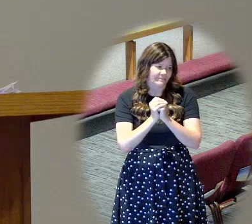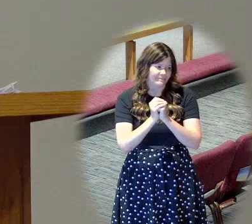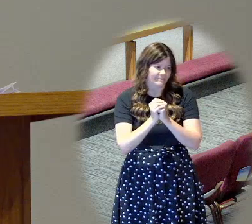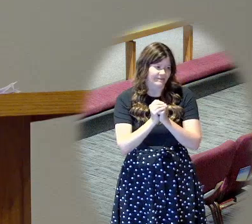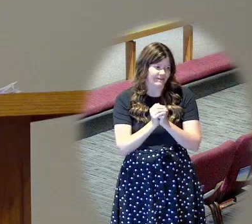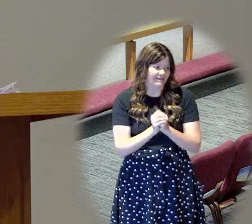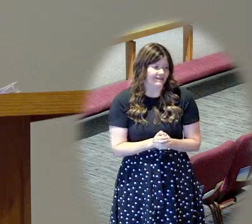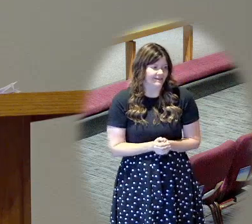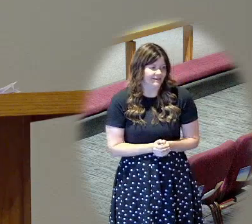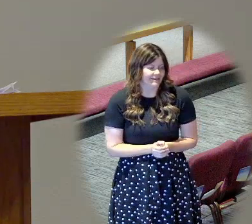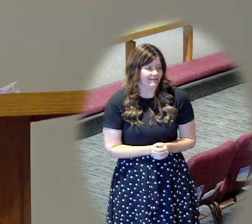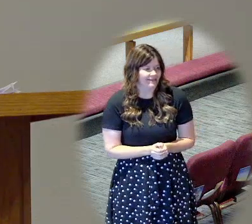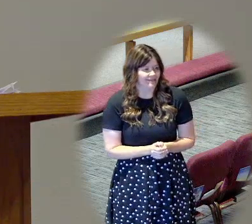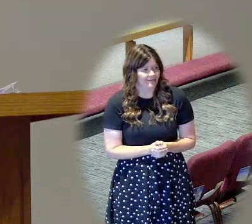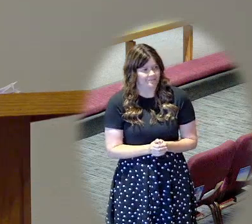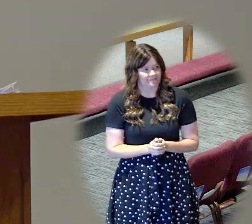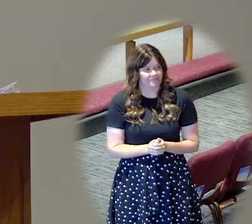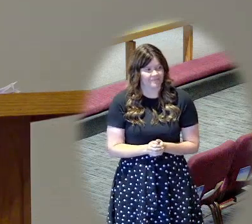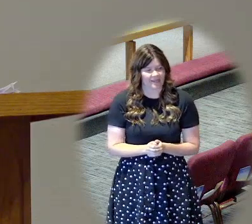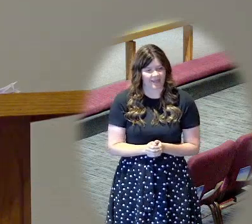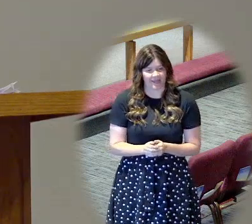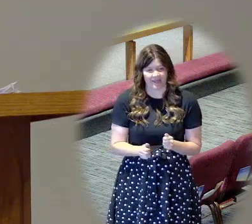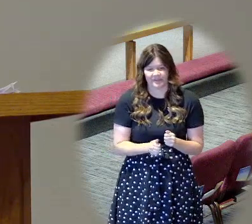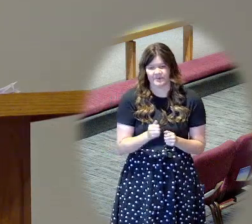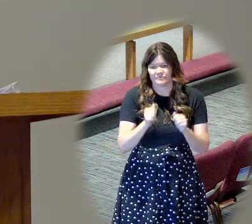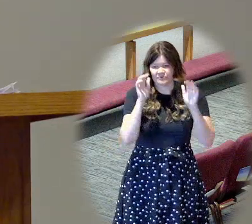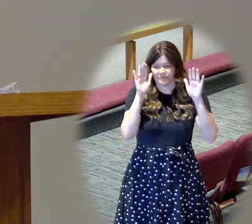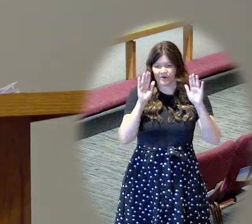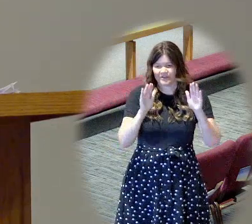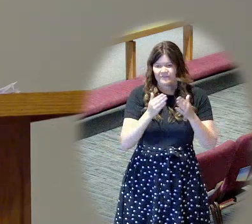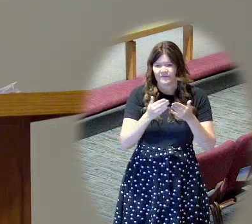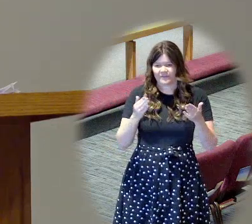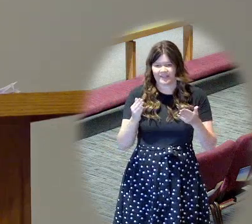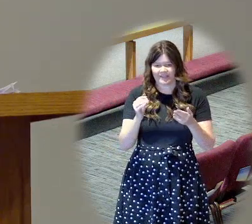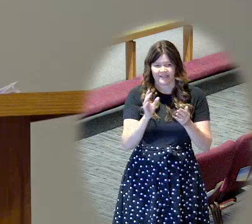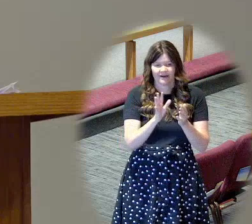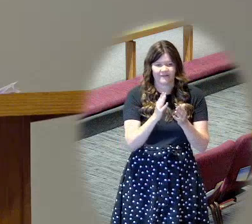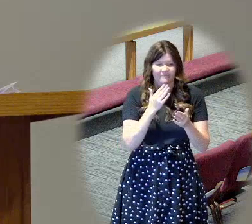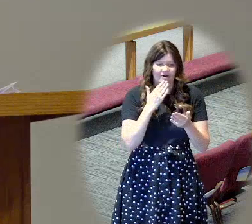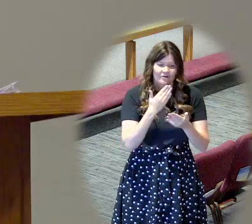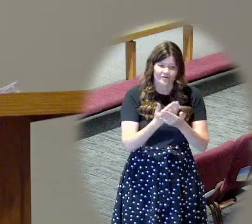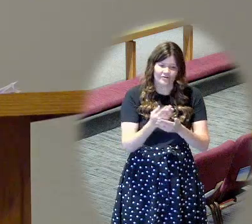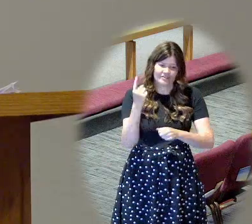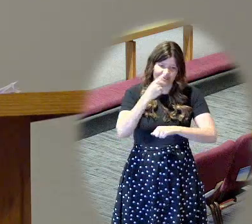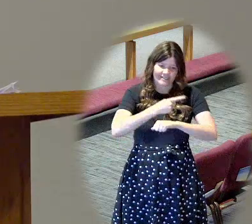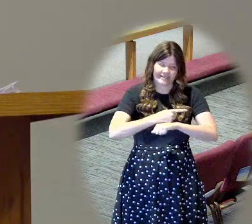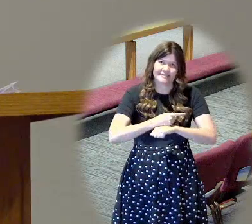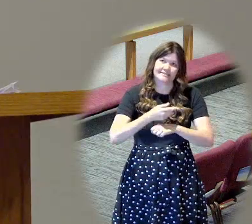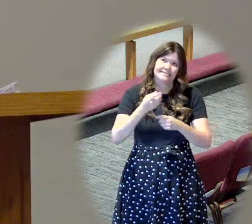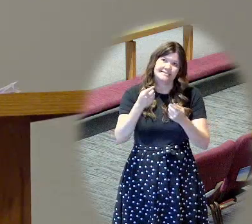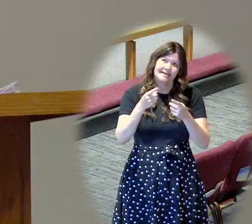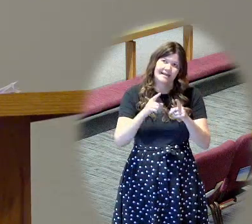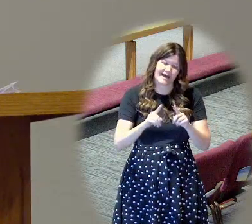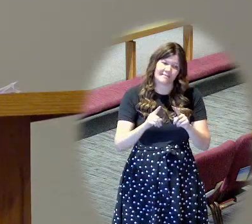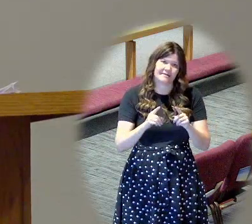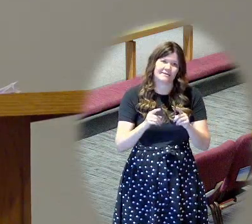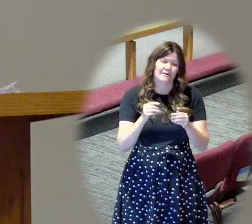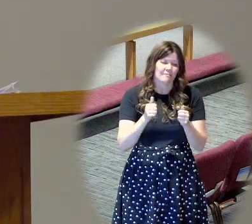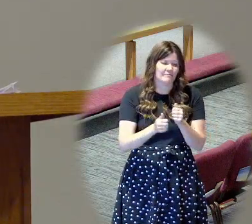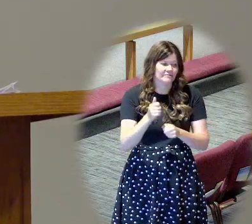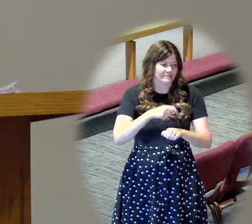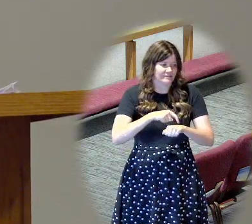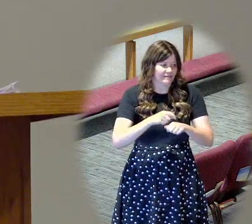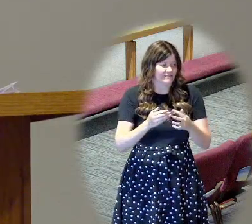And the most outstanding thing about these glory days is that God often makes them out of trying and frustrating, horrible situations.